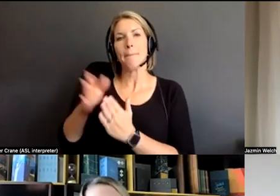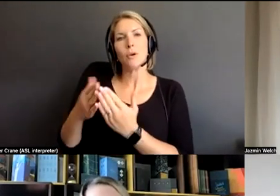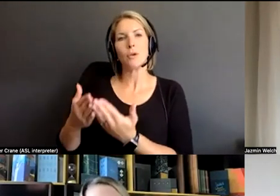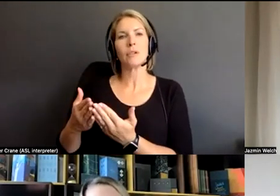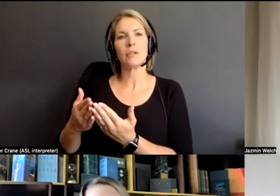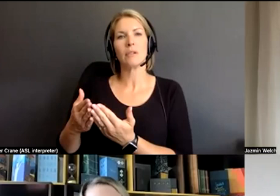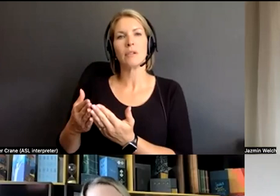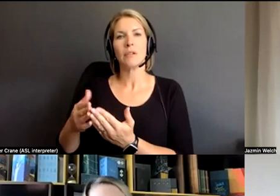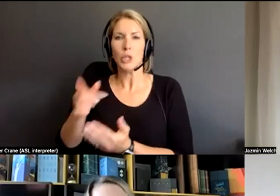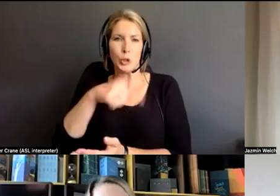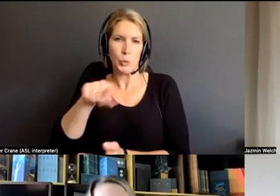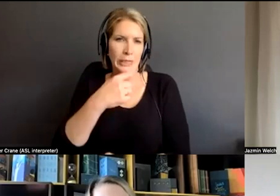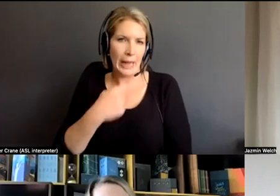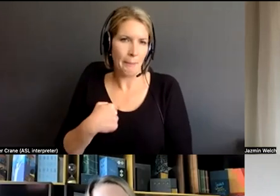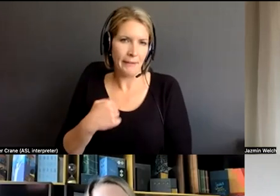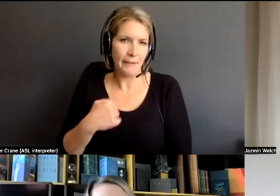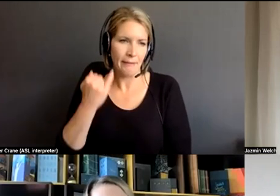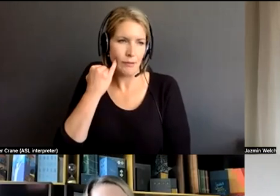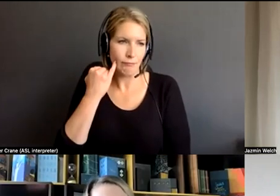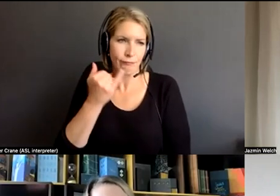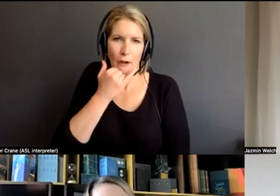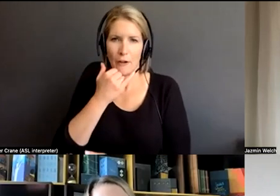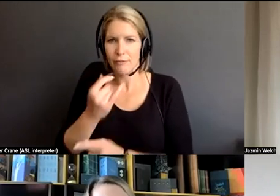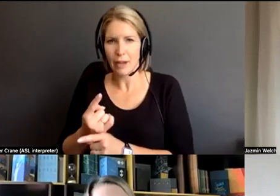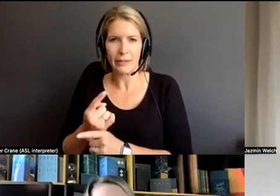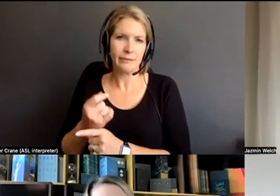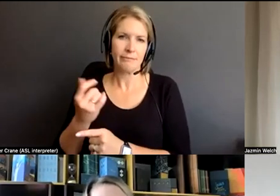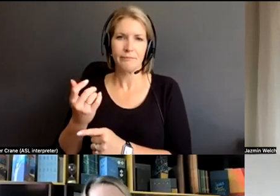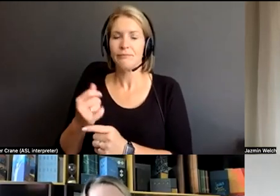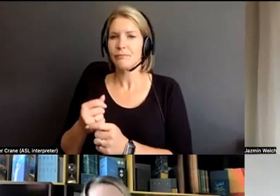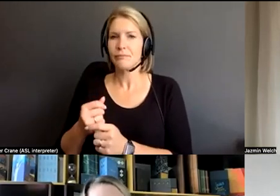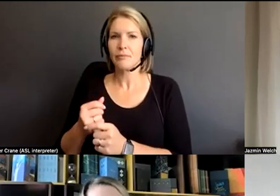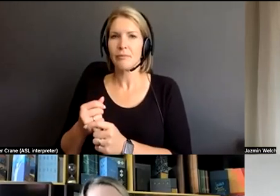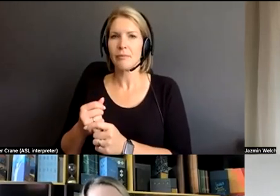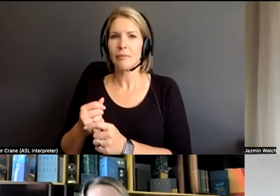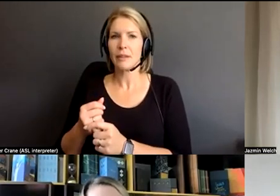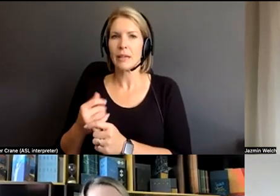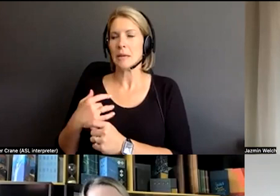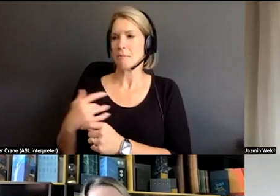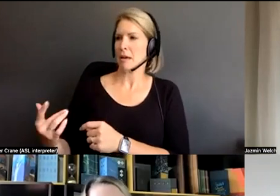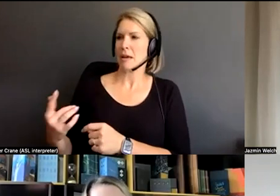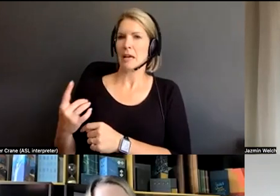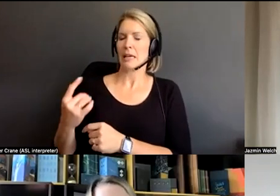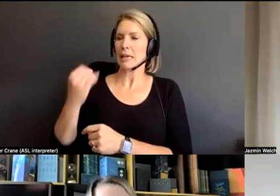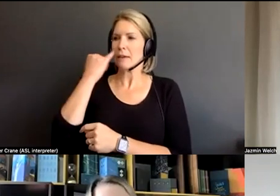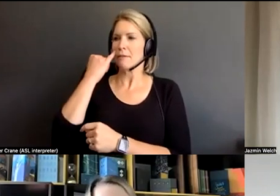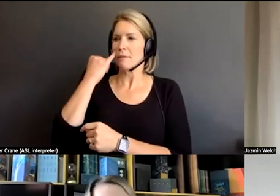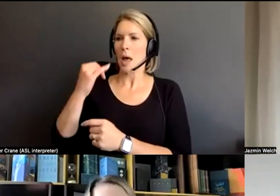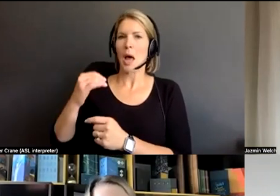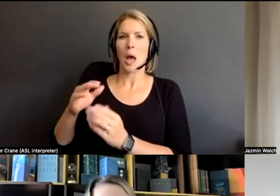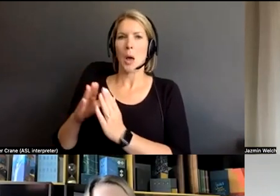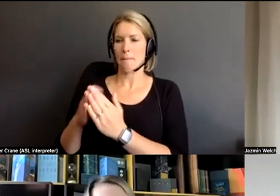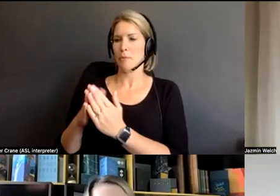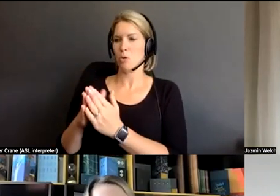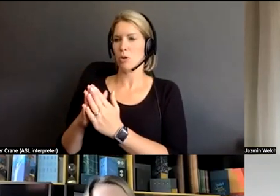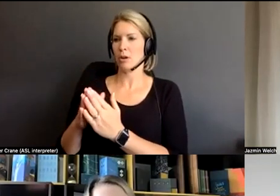you can tell me whether, this influences the way you design books. It's always easier if something is faced out on a table or faced out on a shelf to